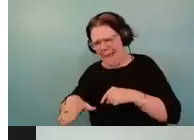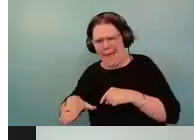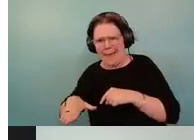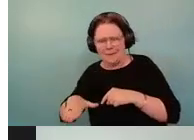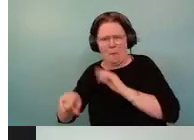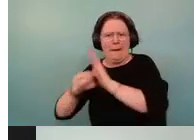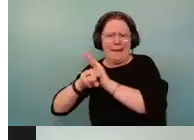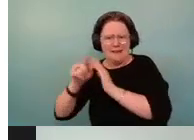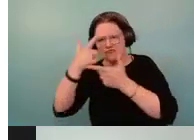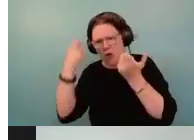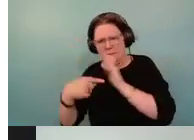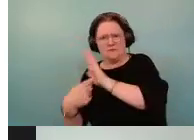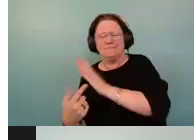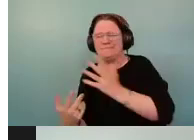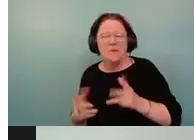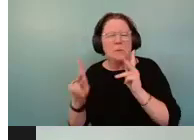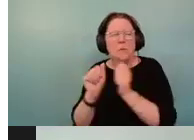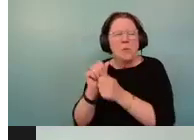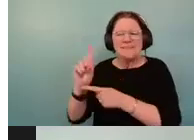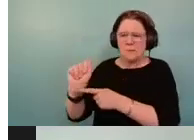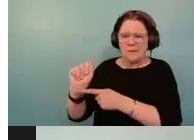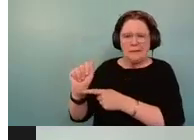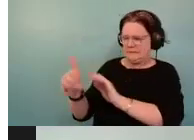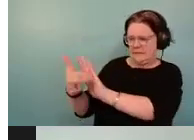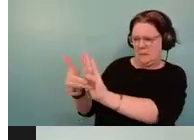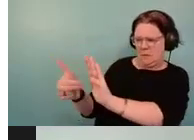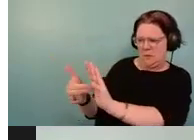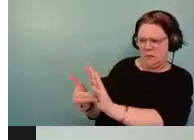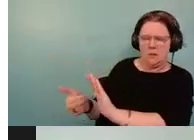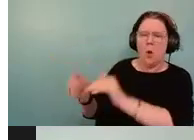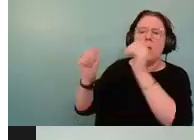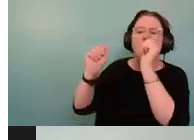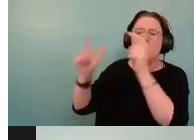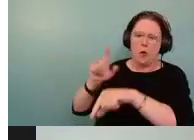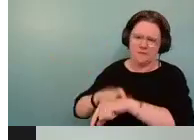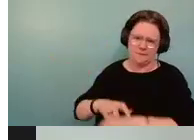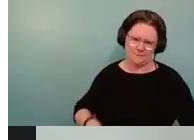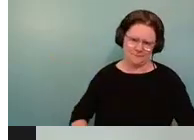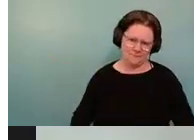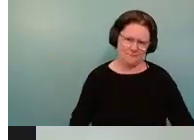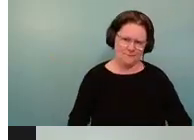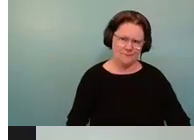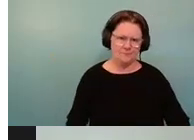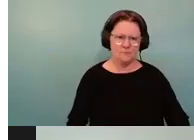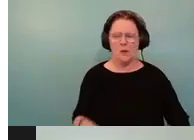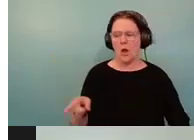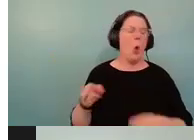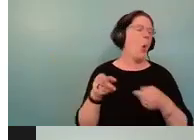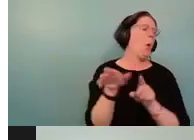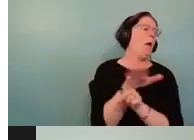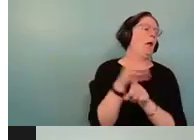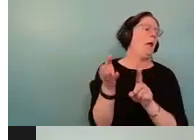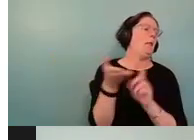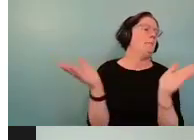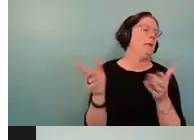like. People with disabilities have these labels thrown around all the time. They're manipulative.